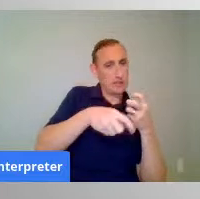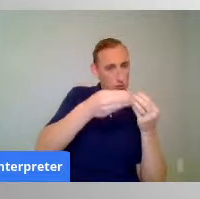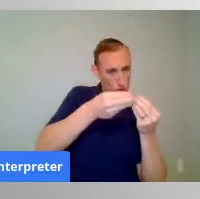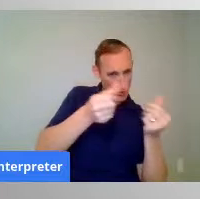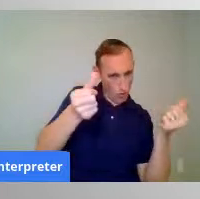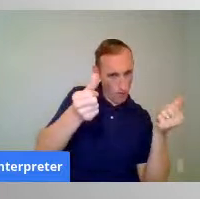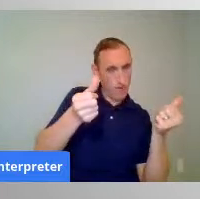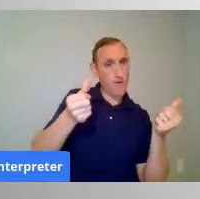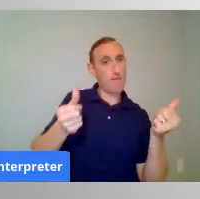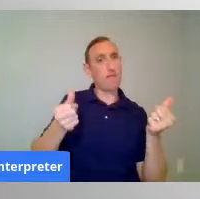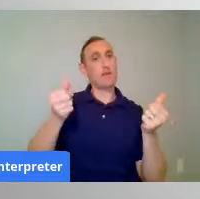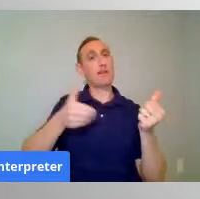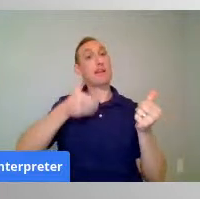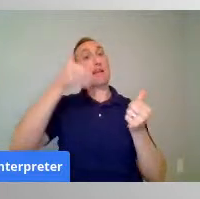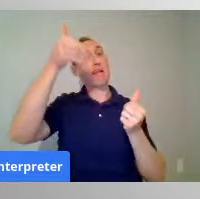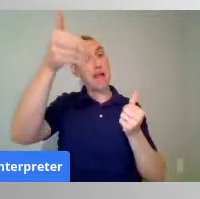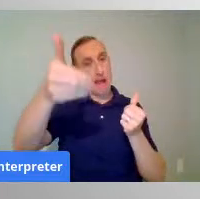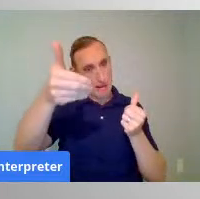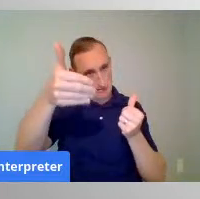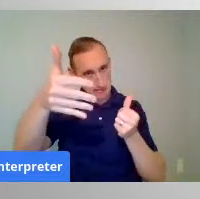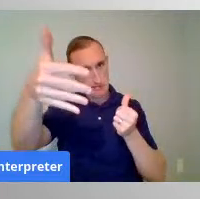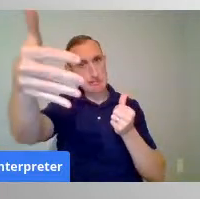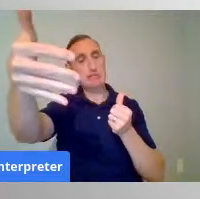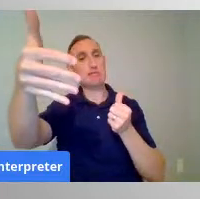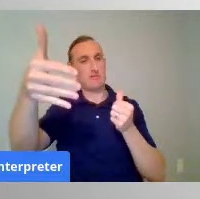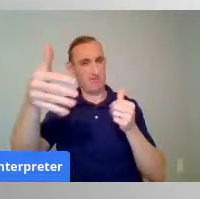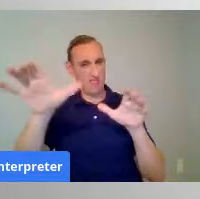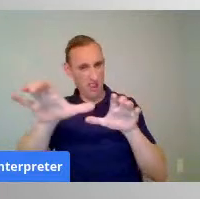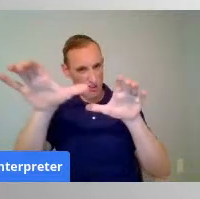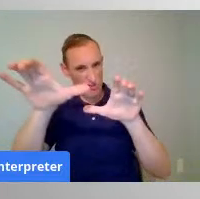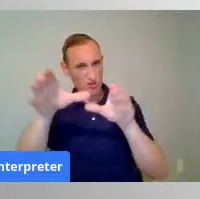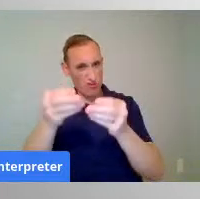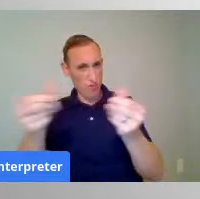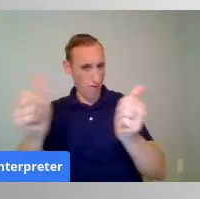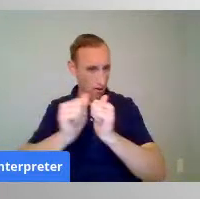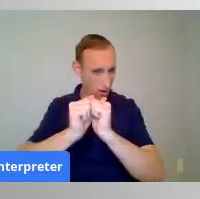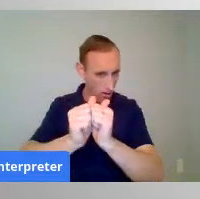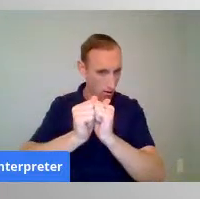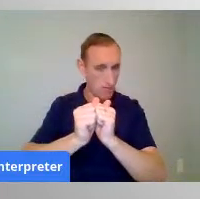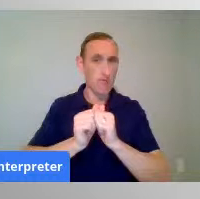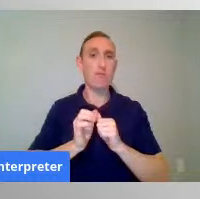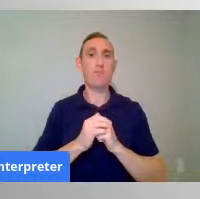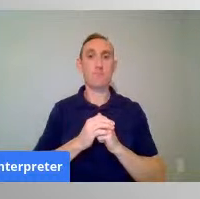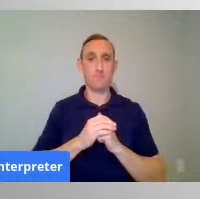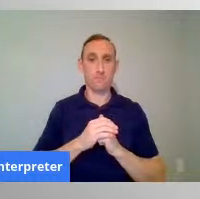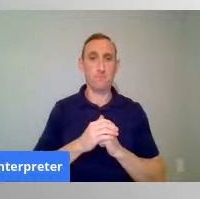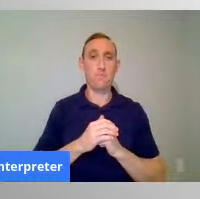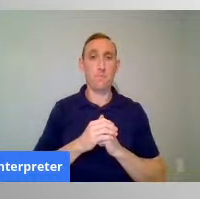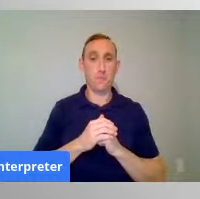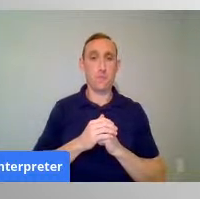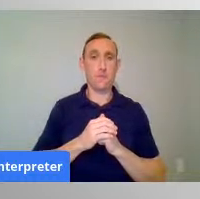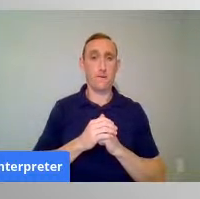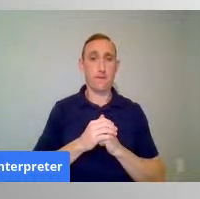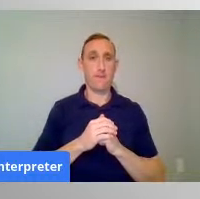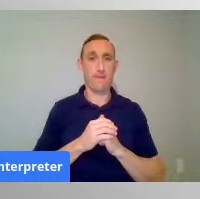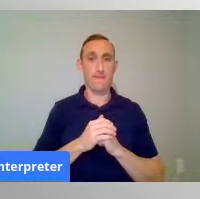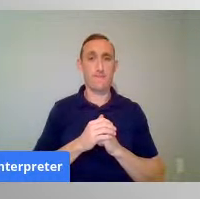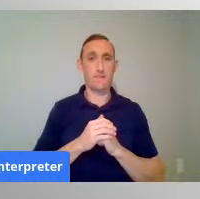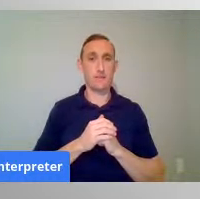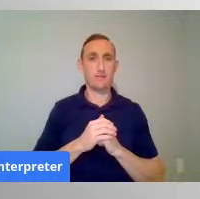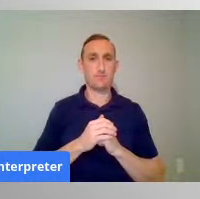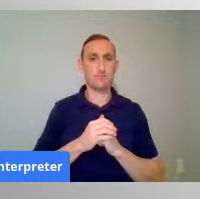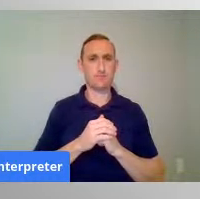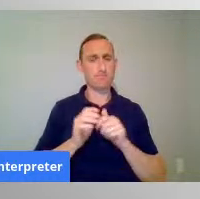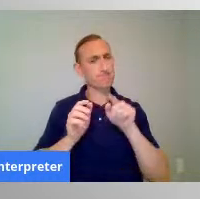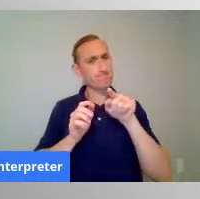actual action portions of that, of how do we solve that problem? So I want us to start with this question here. So